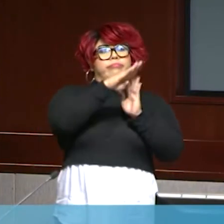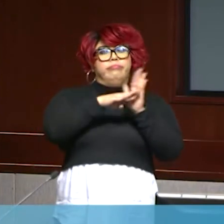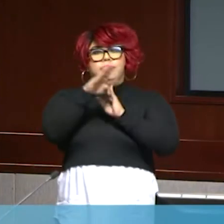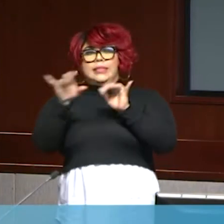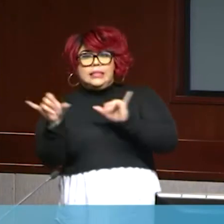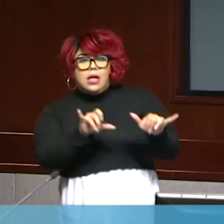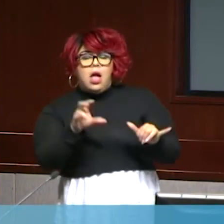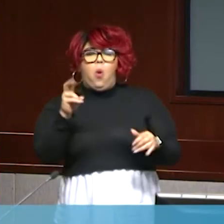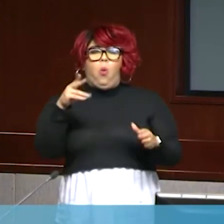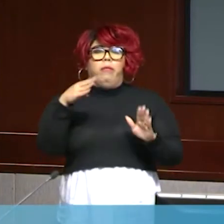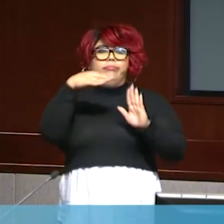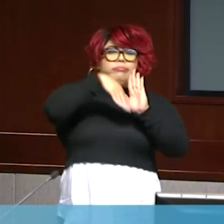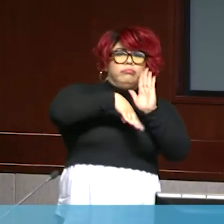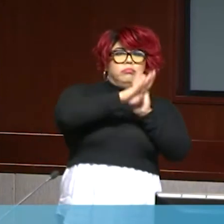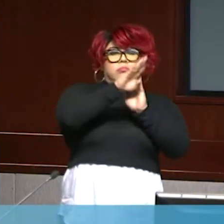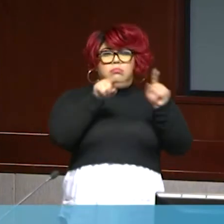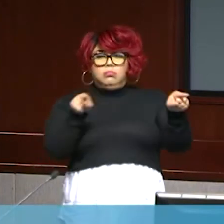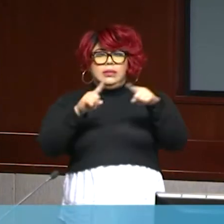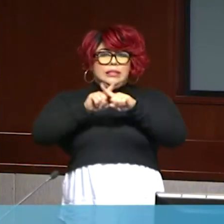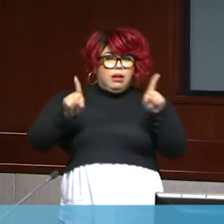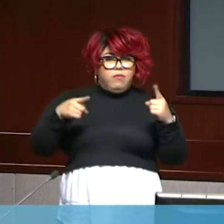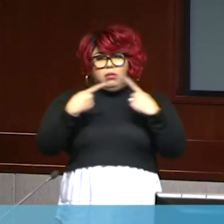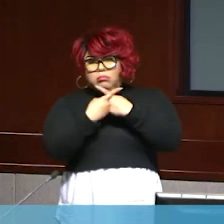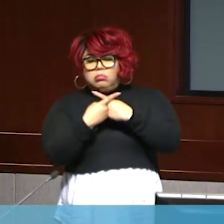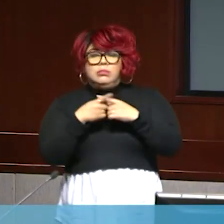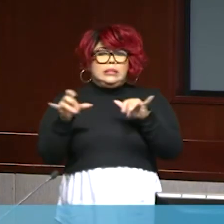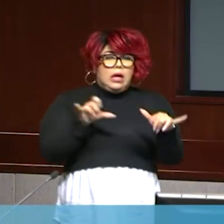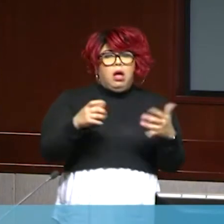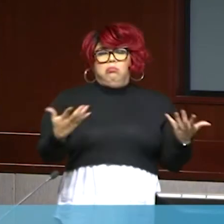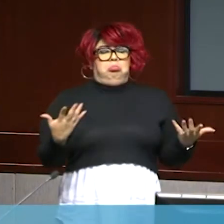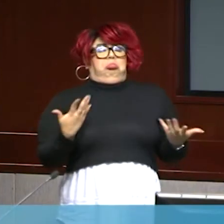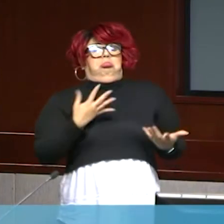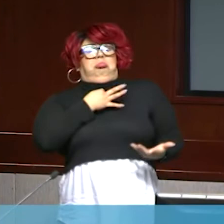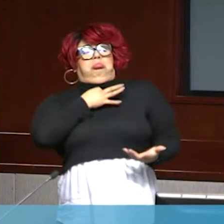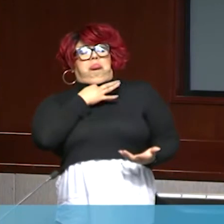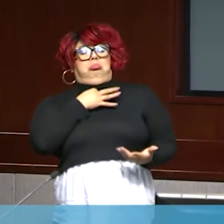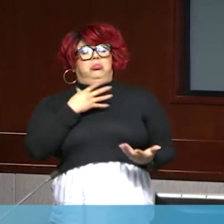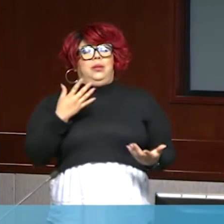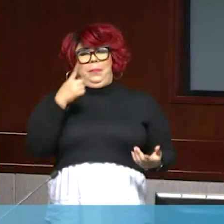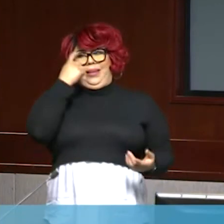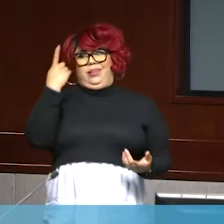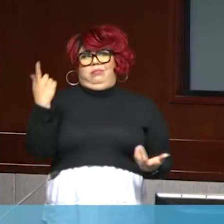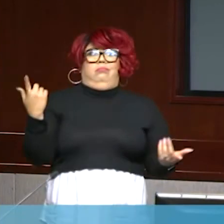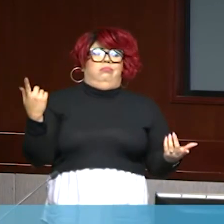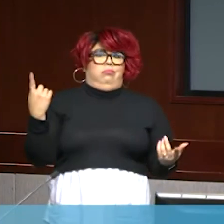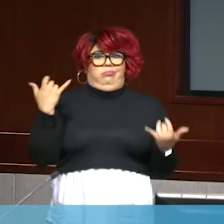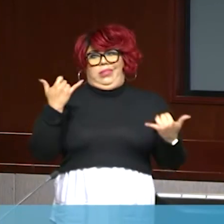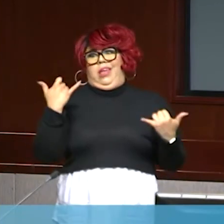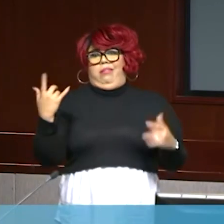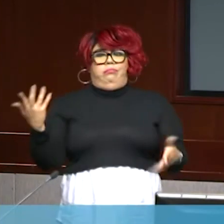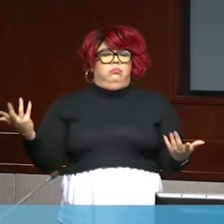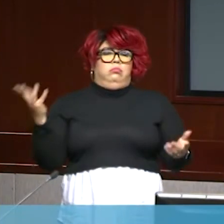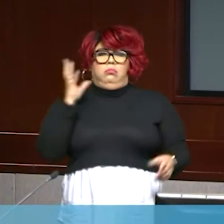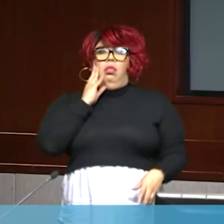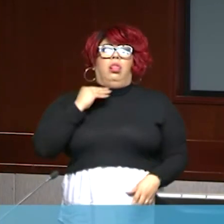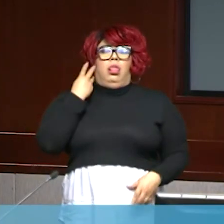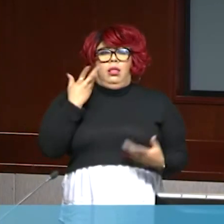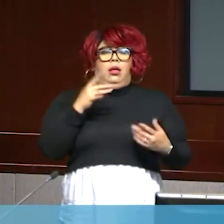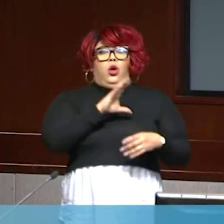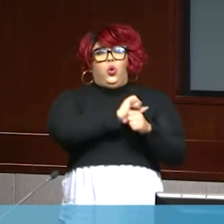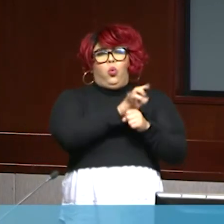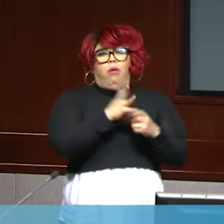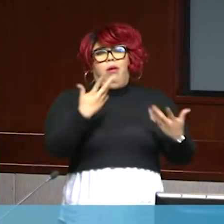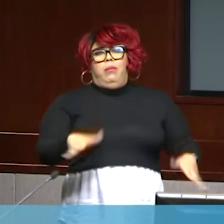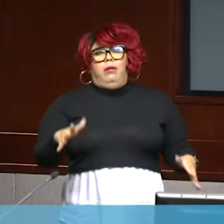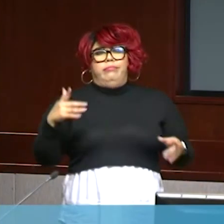epidemiologist, but whether or not there's any similarities now that we've been involved in COVID now for several months, if